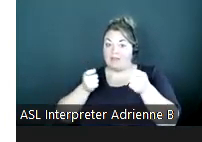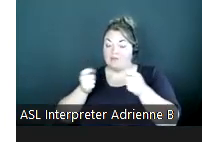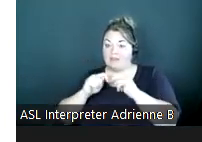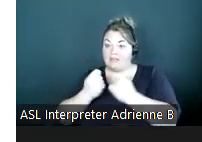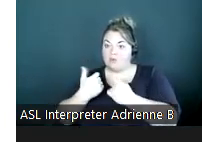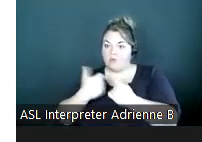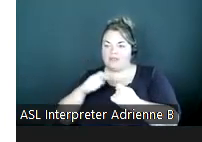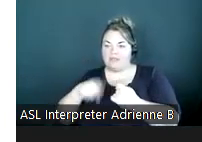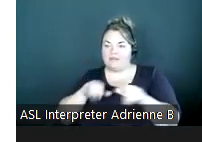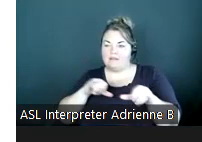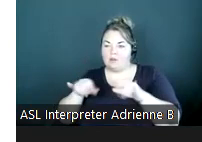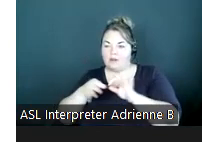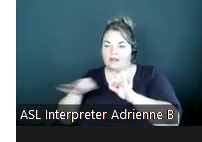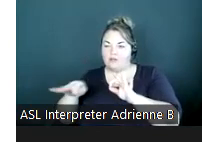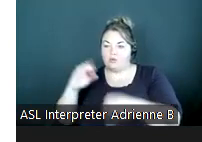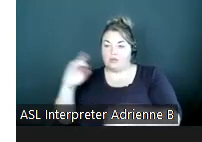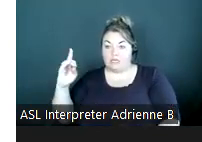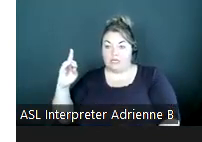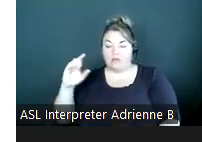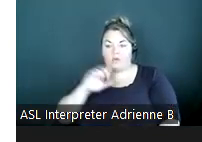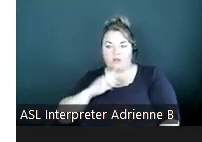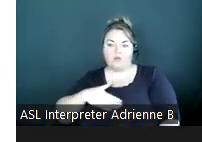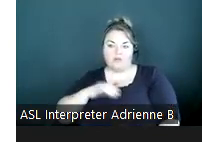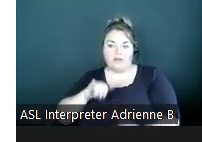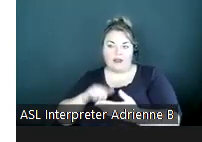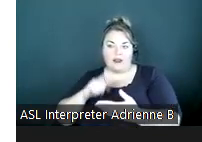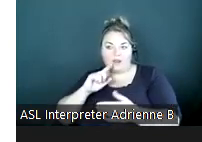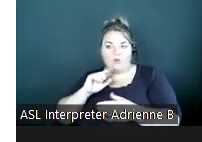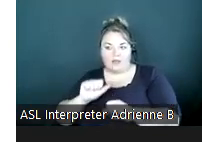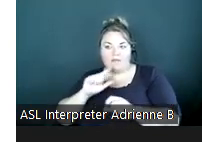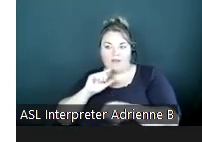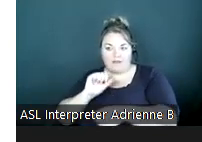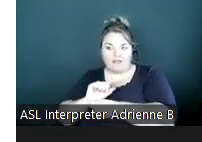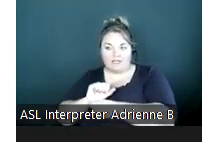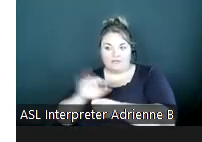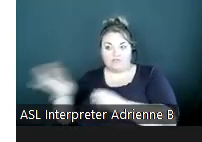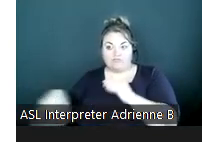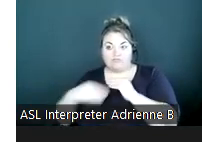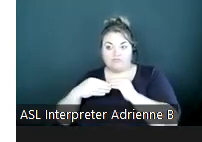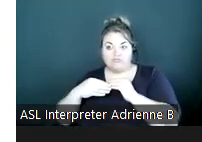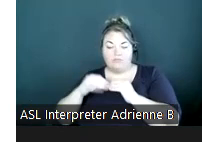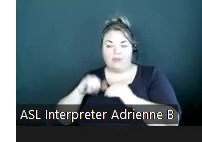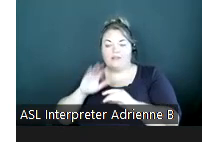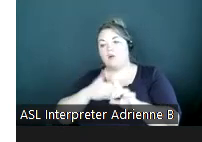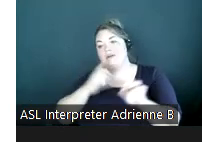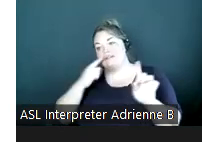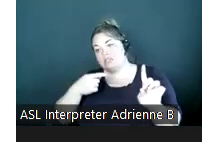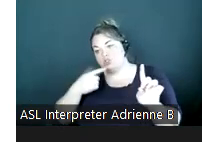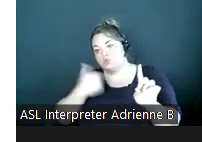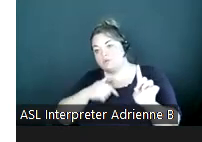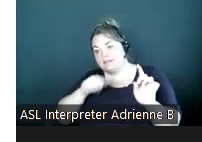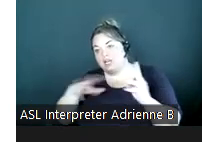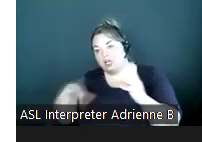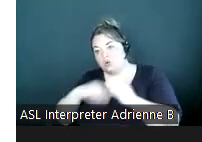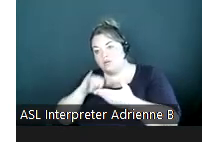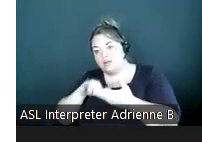D. So appreciate that. I think we can definitely, I mean, I think that is our intention. We can include that.